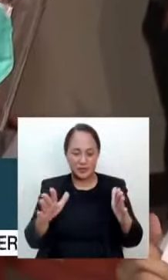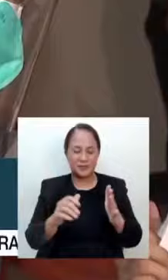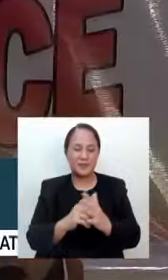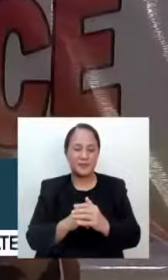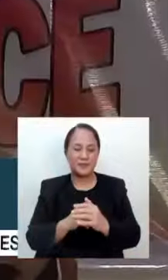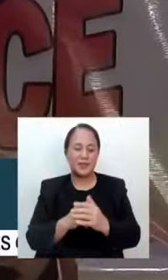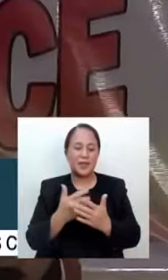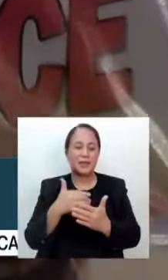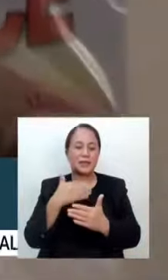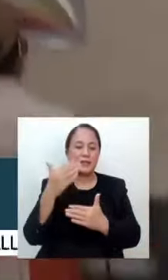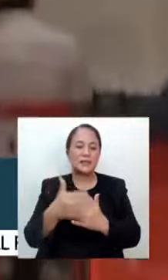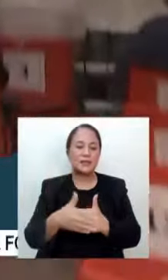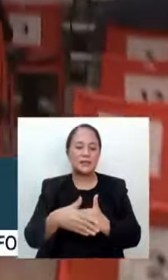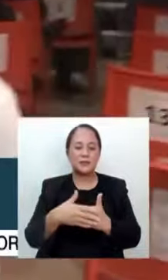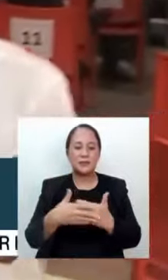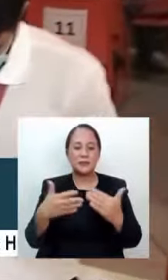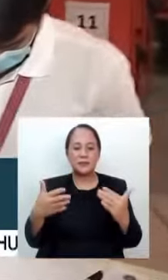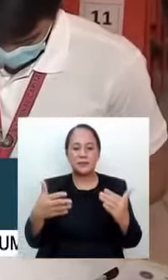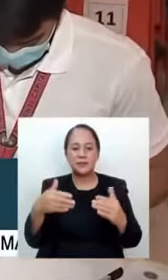it in a bigger envelope